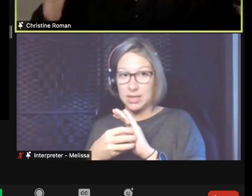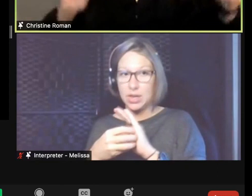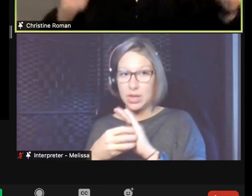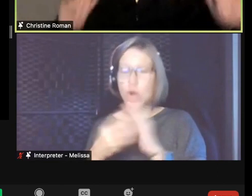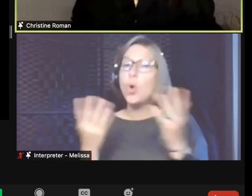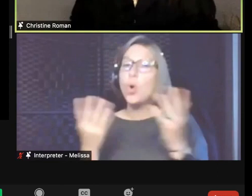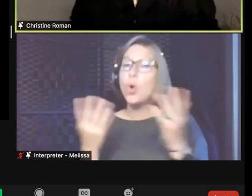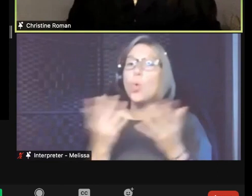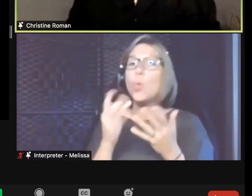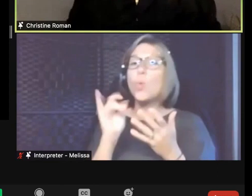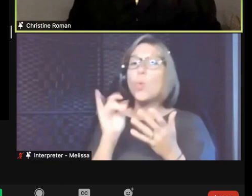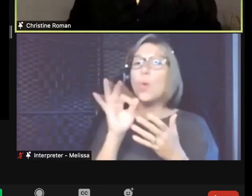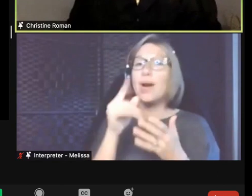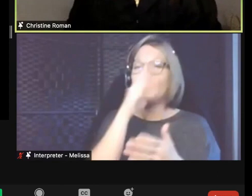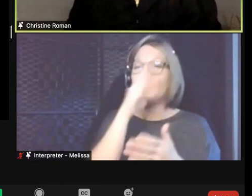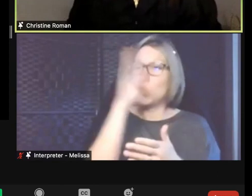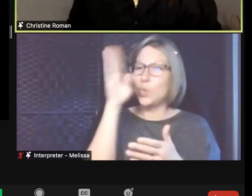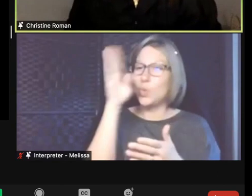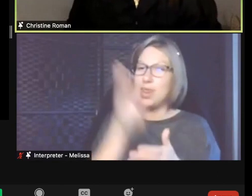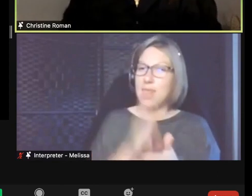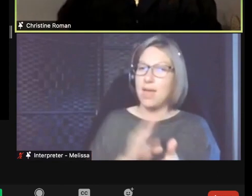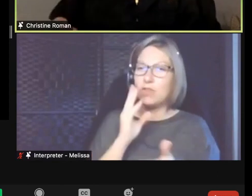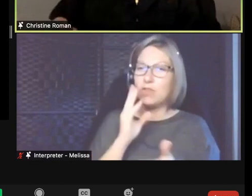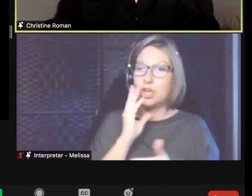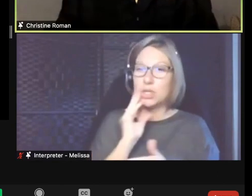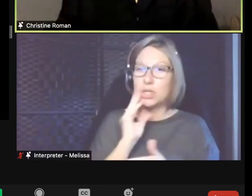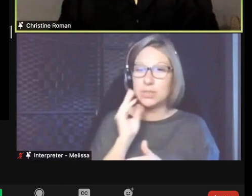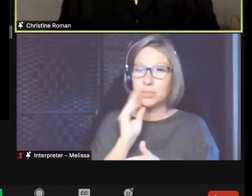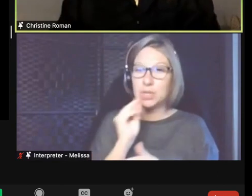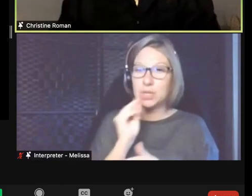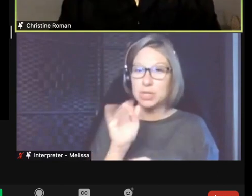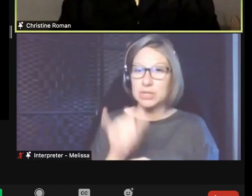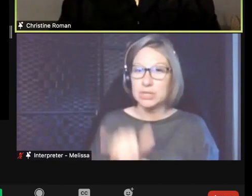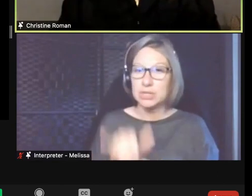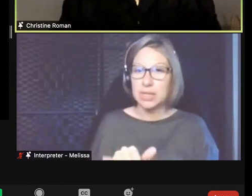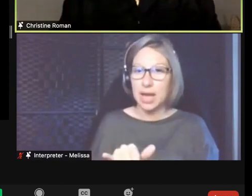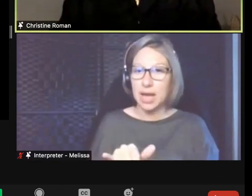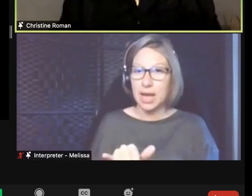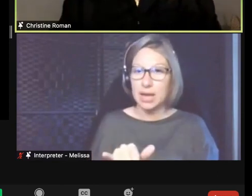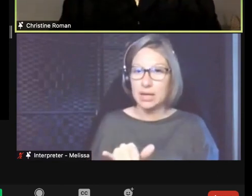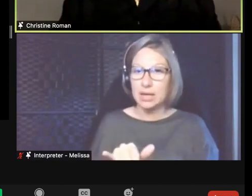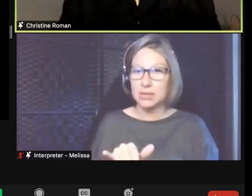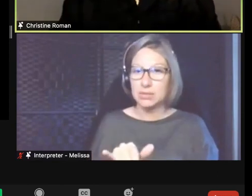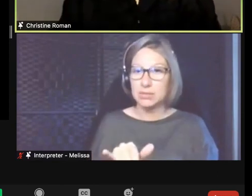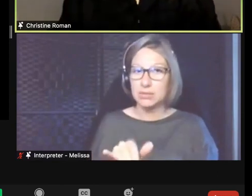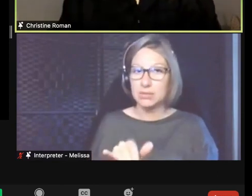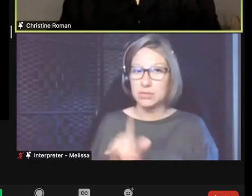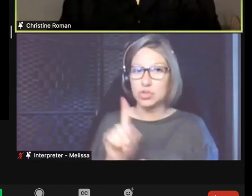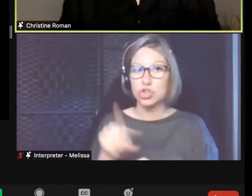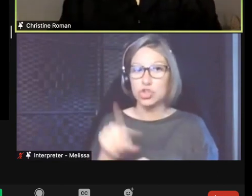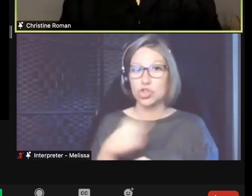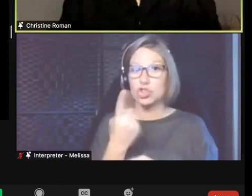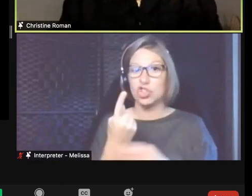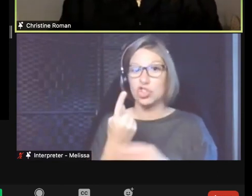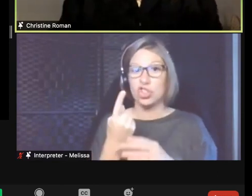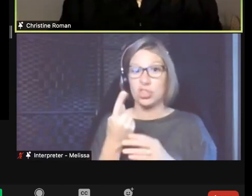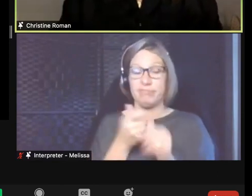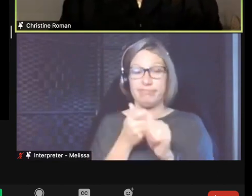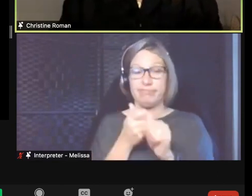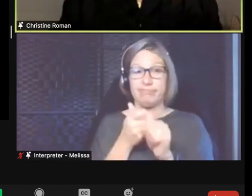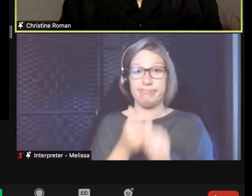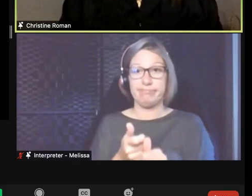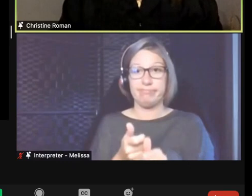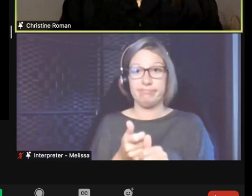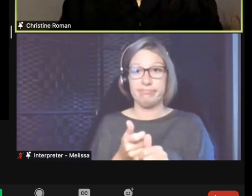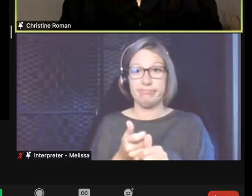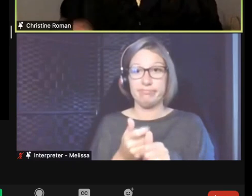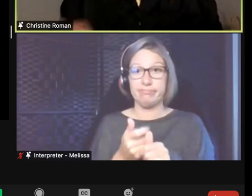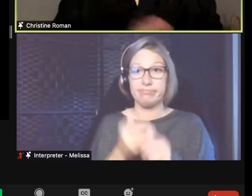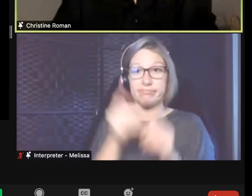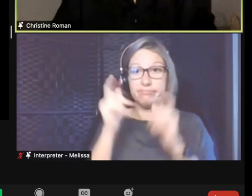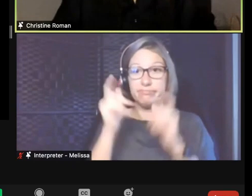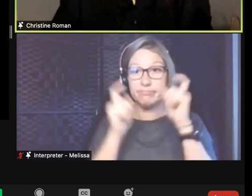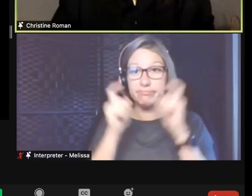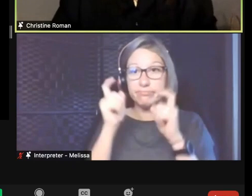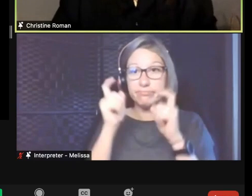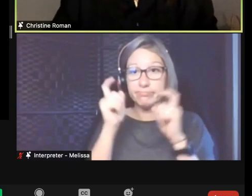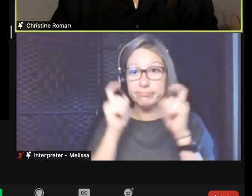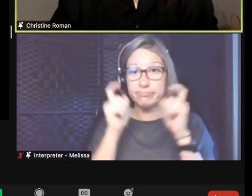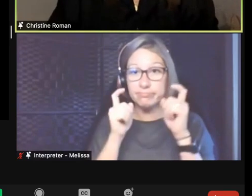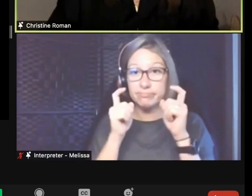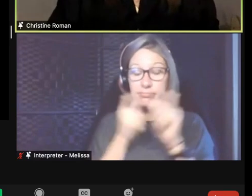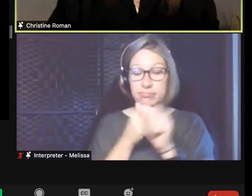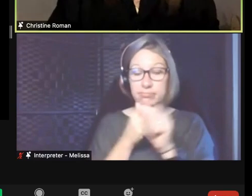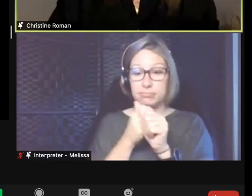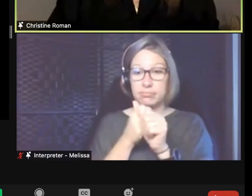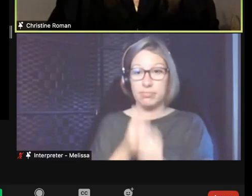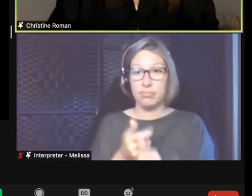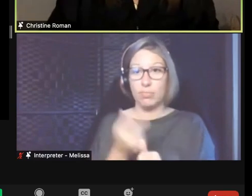activities beyond arm's reach or emotion on the face? What happens? And then I have a whole long TED talk about that. We aren't going to watch